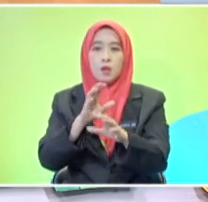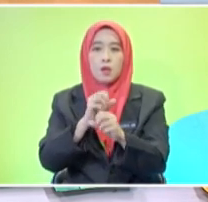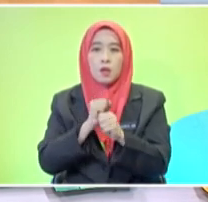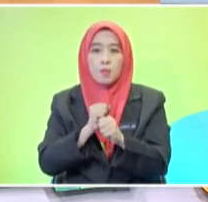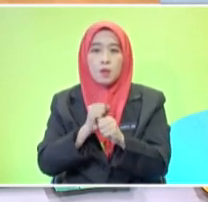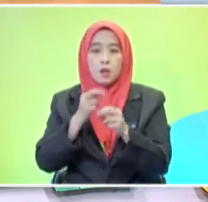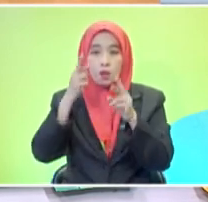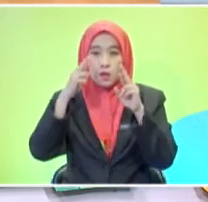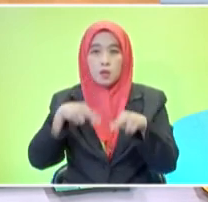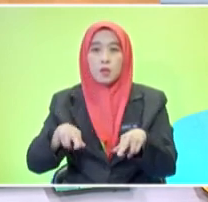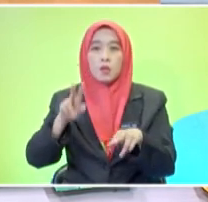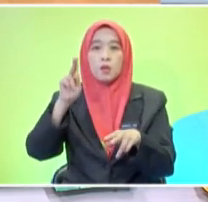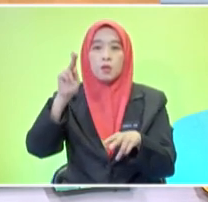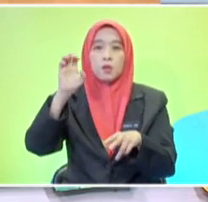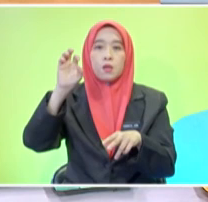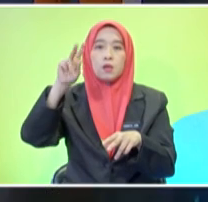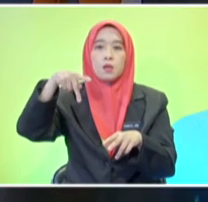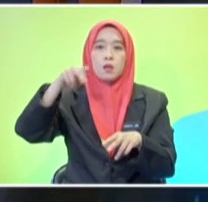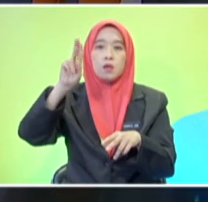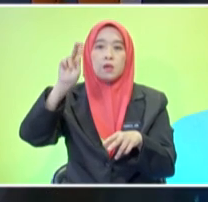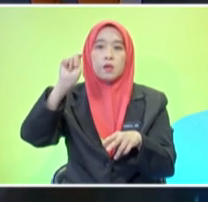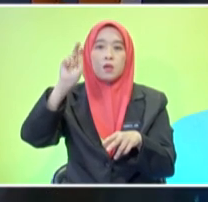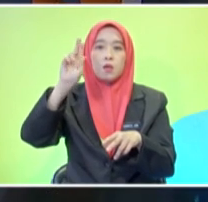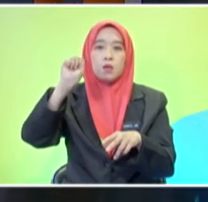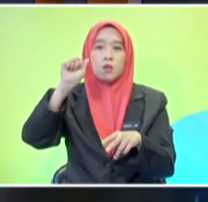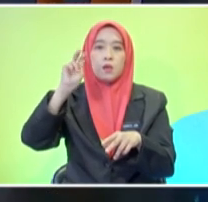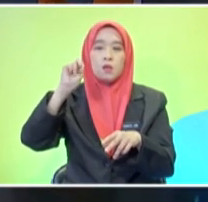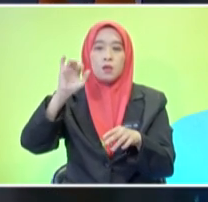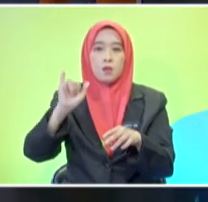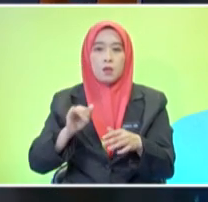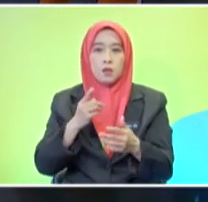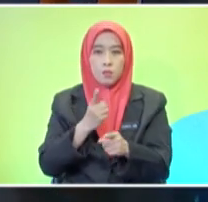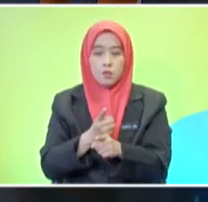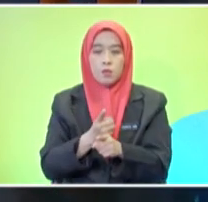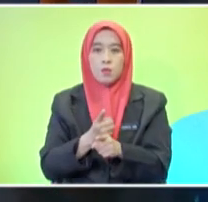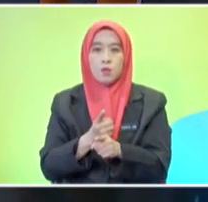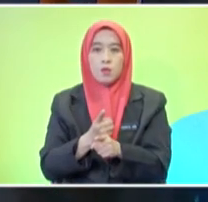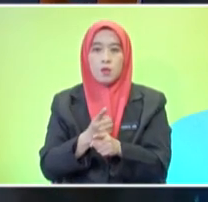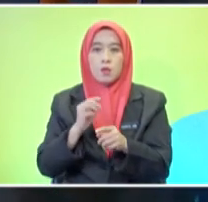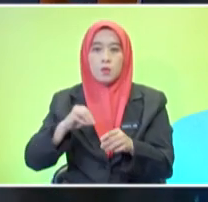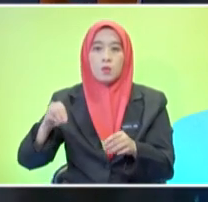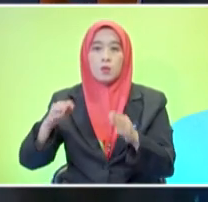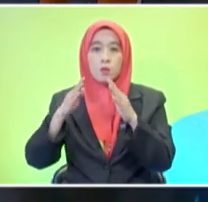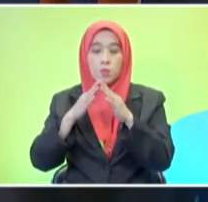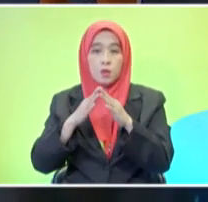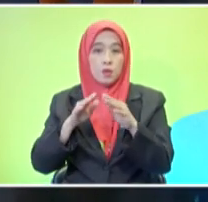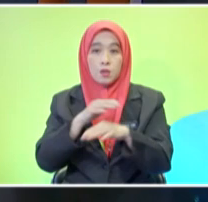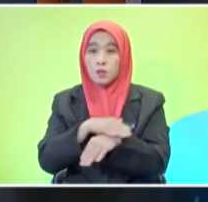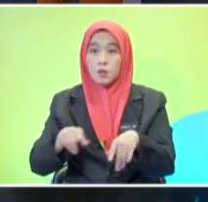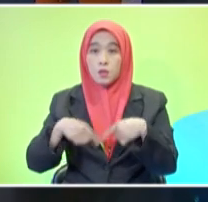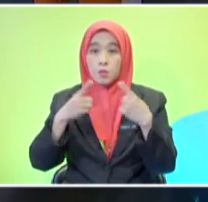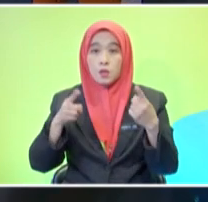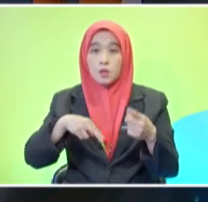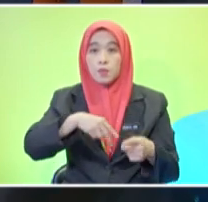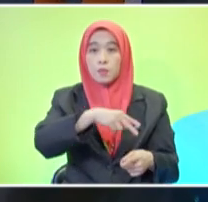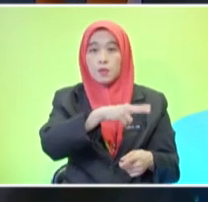fail? It's okay to fail. All right, there you have it, Mr. Q. Pupils at home, don't go anywhere. We have a lot more to come up